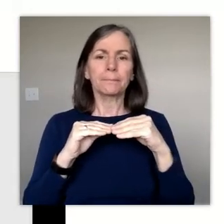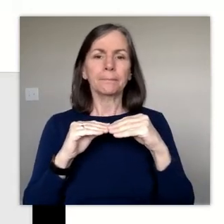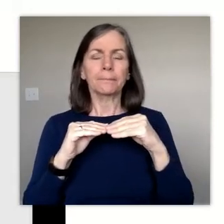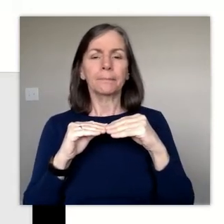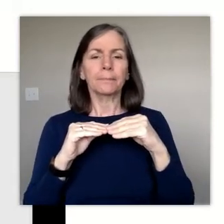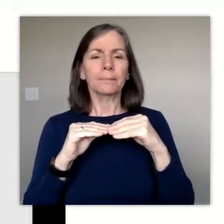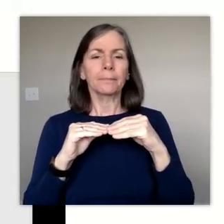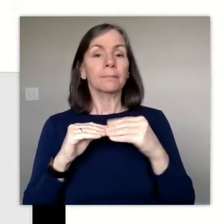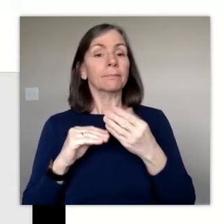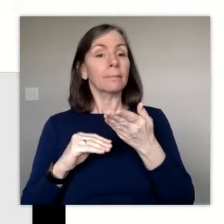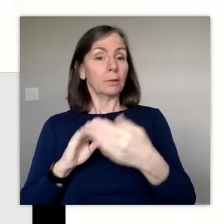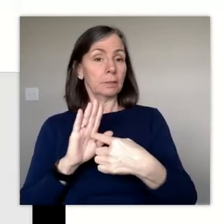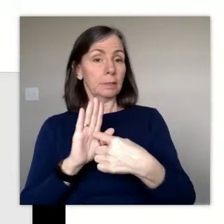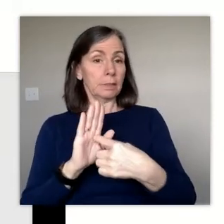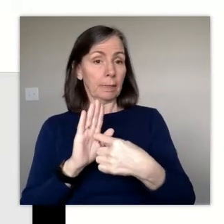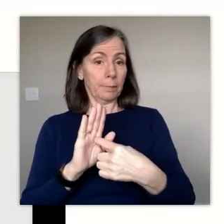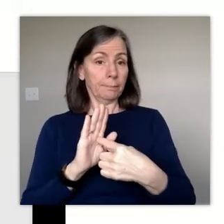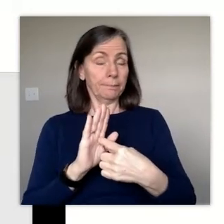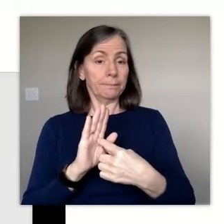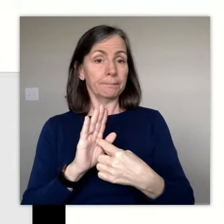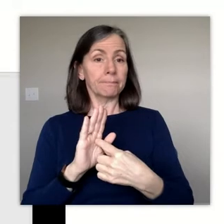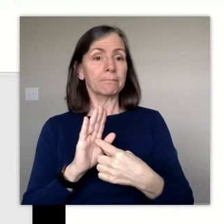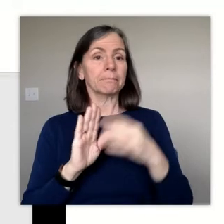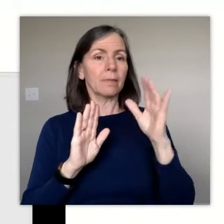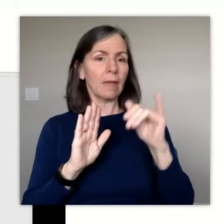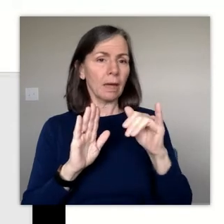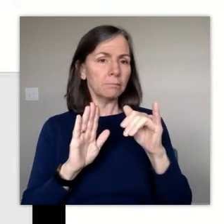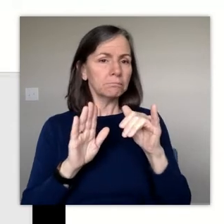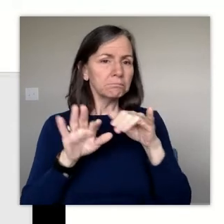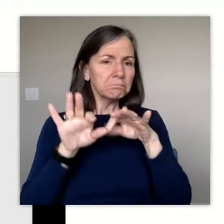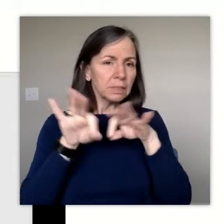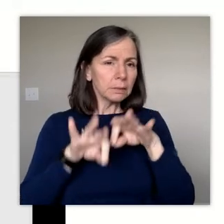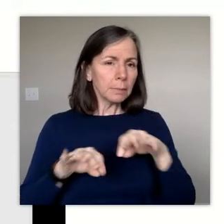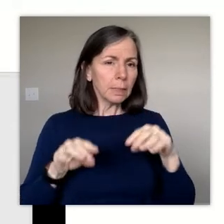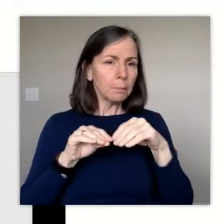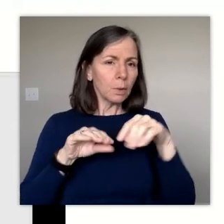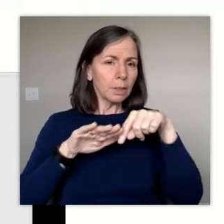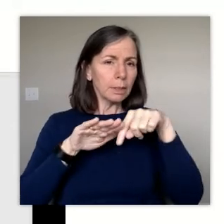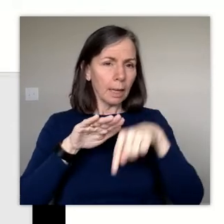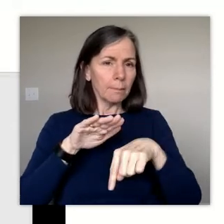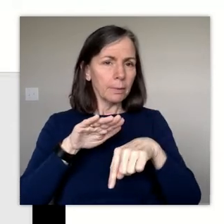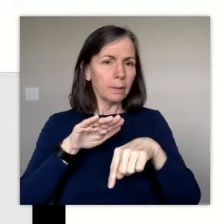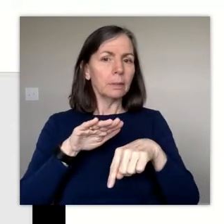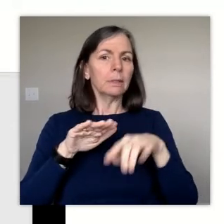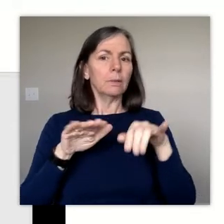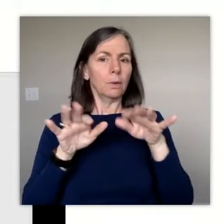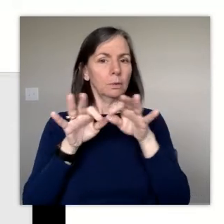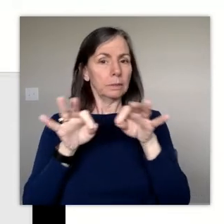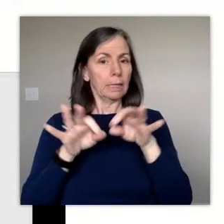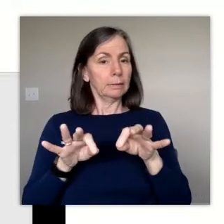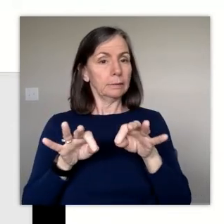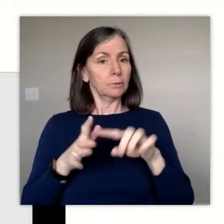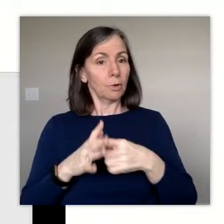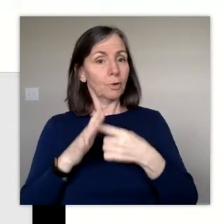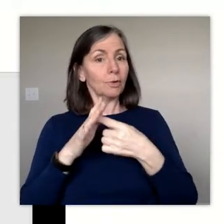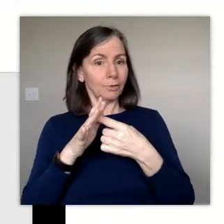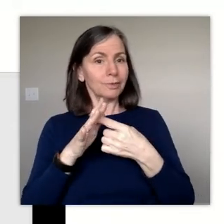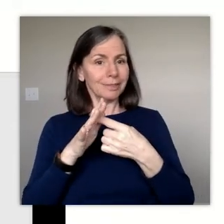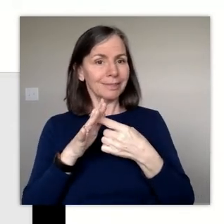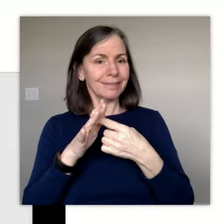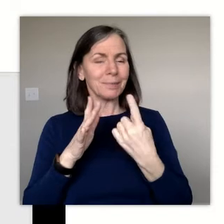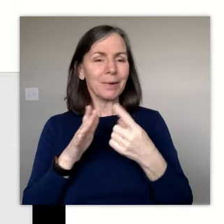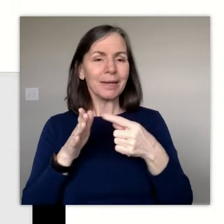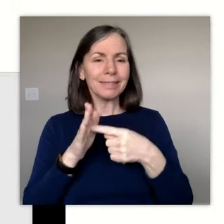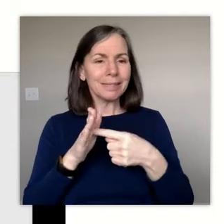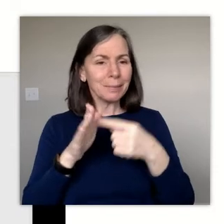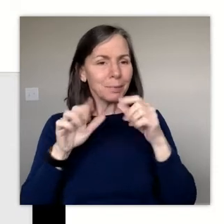So, if I'm going to flesh this out a little bit, I might want to use these sentence stems that I'm giving you. This is one example of a way you could write.